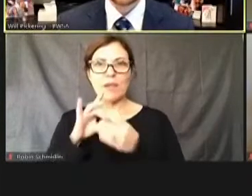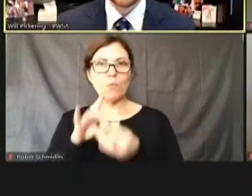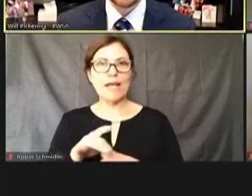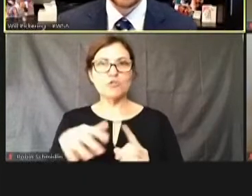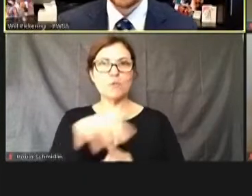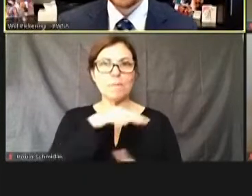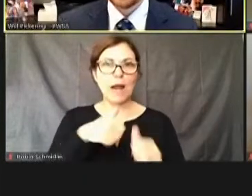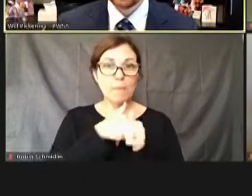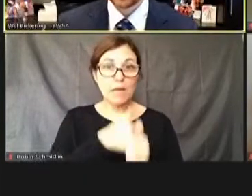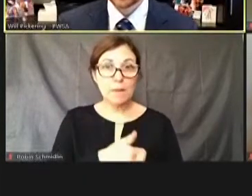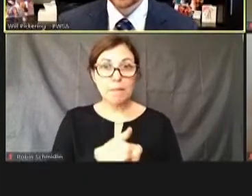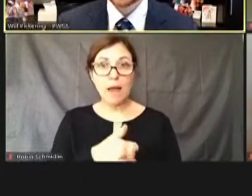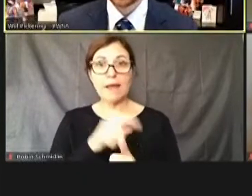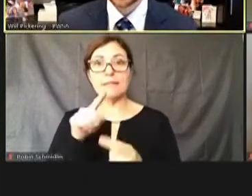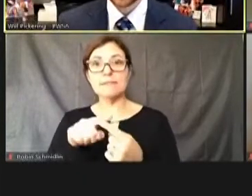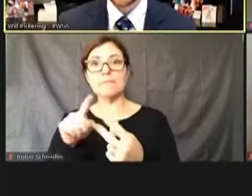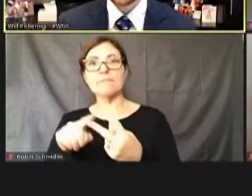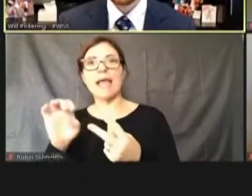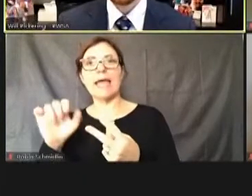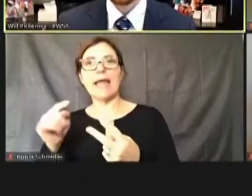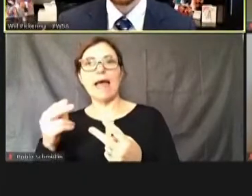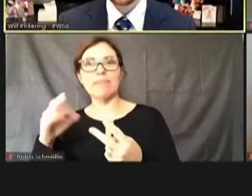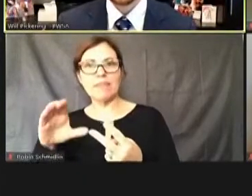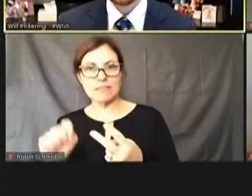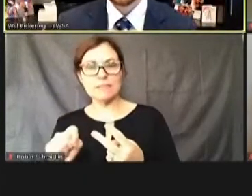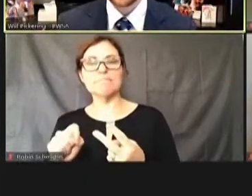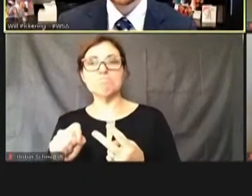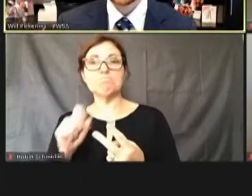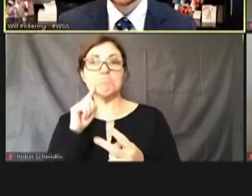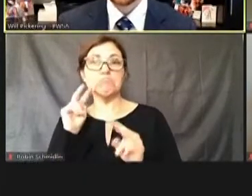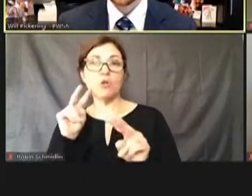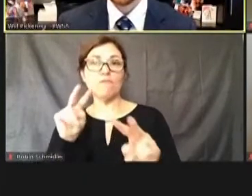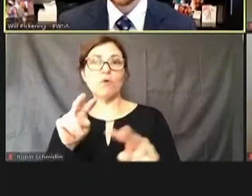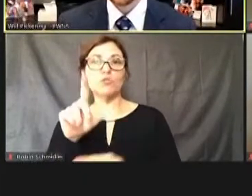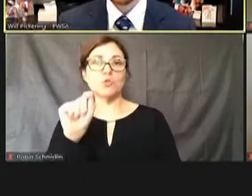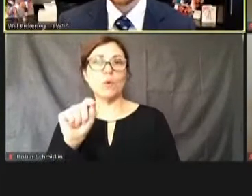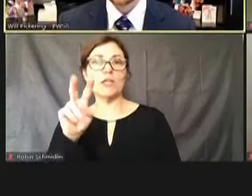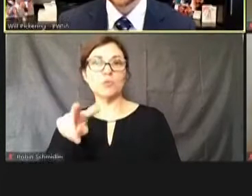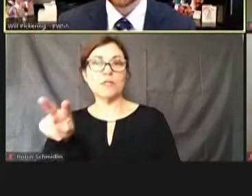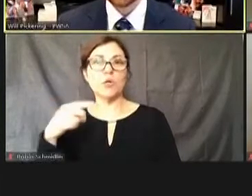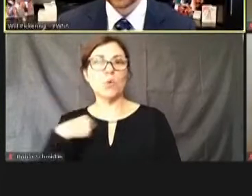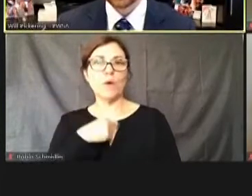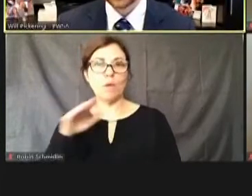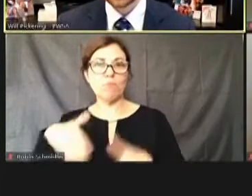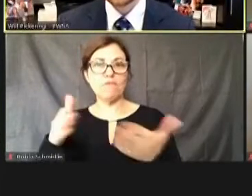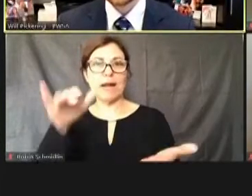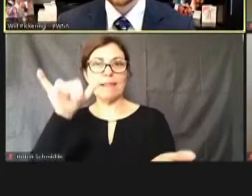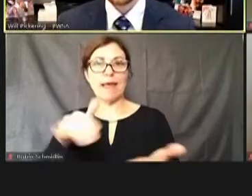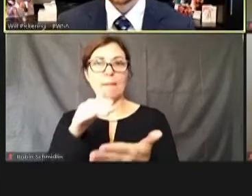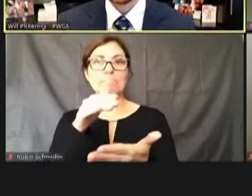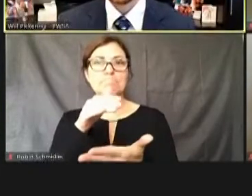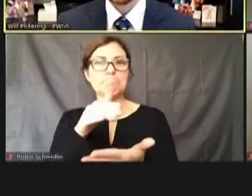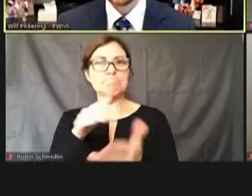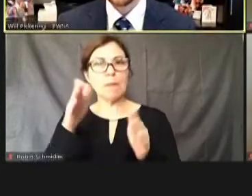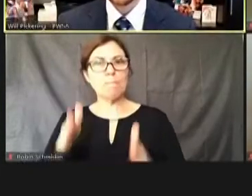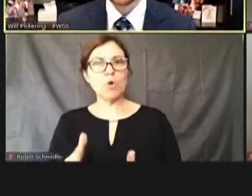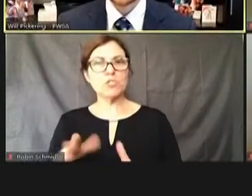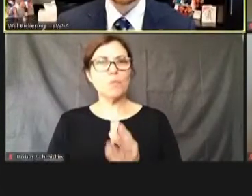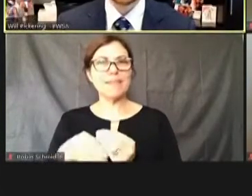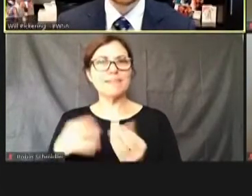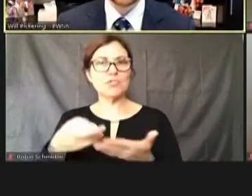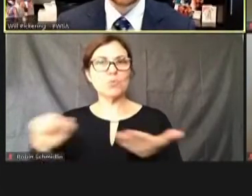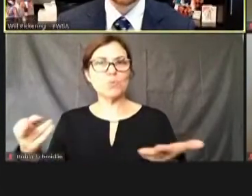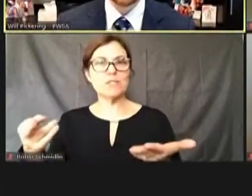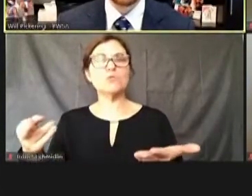compliance. Looking into 2022, we are providing this individual with additional resources to